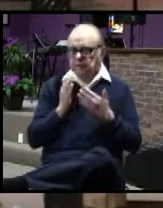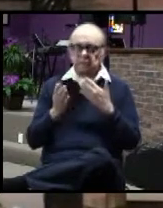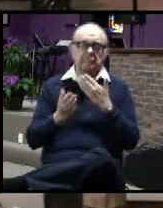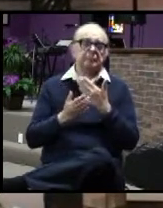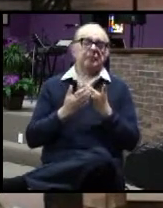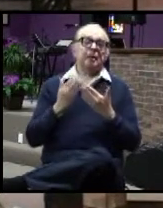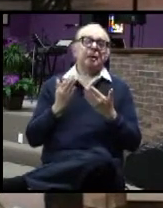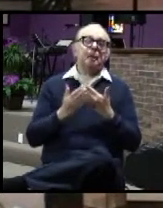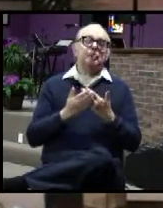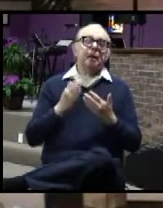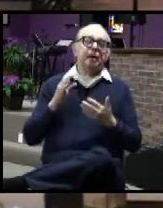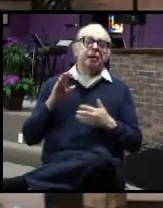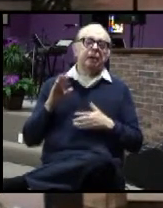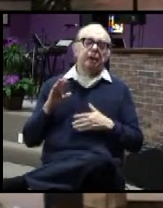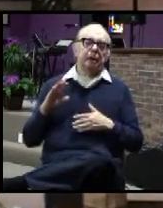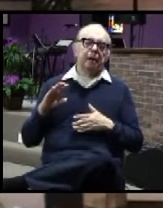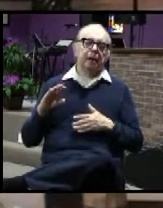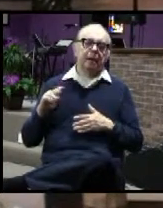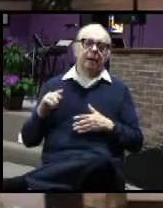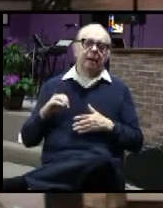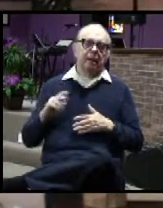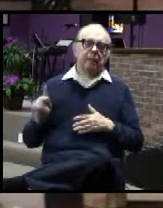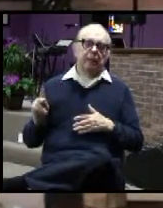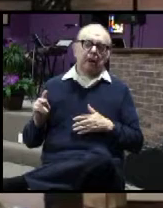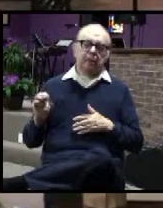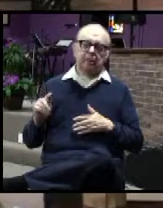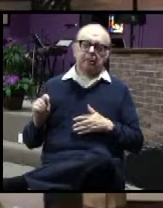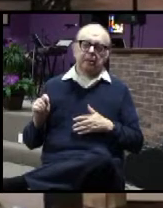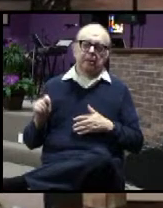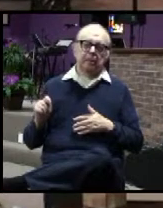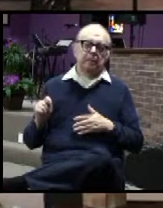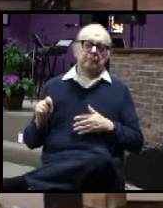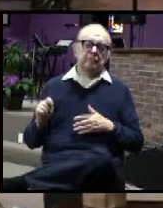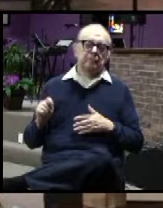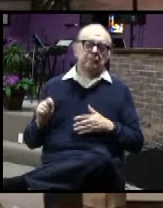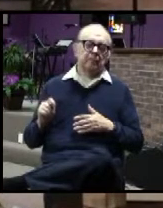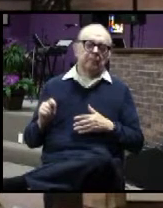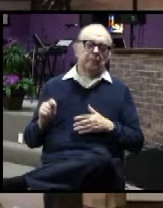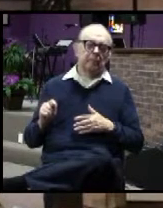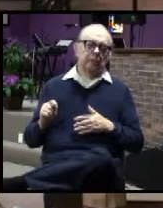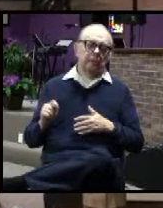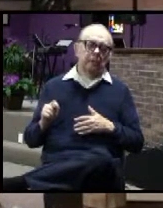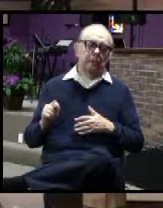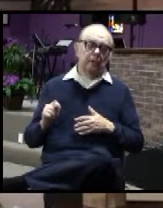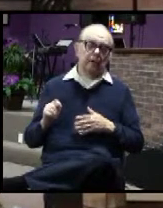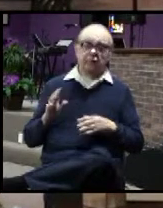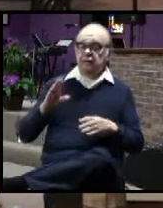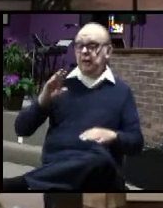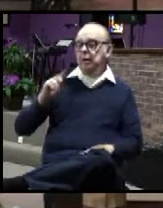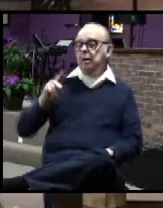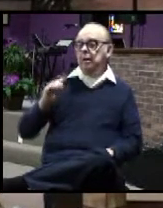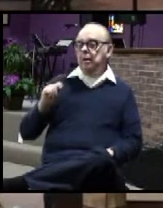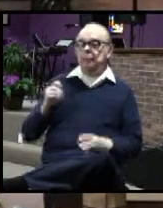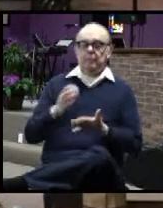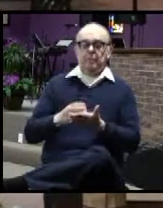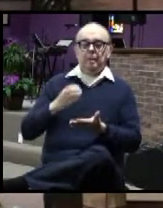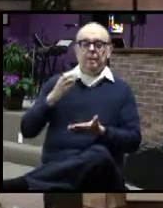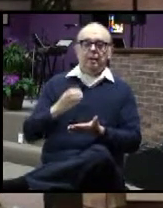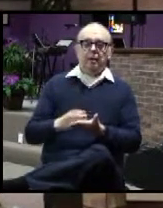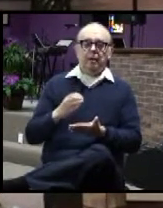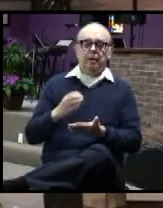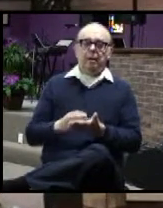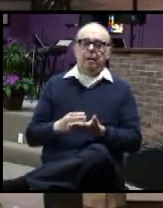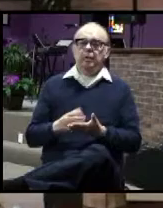okay? Nothing about it. It's just a pot. Maybe it has a little bit about